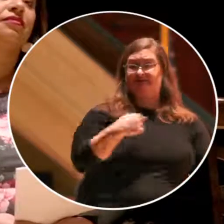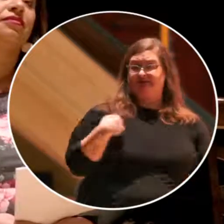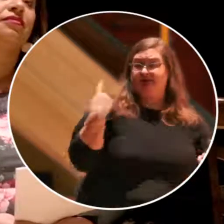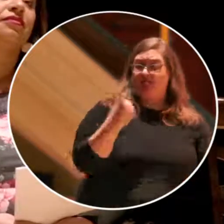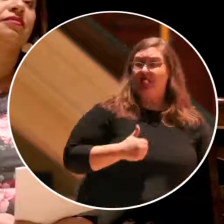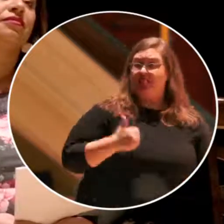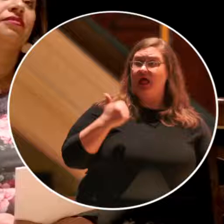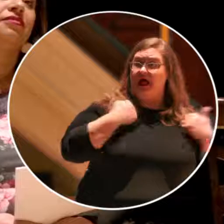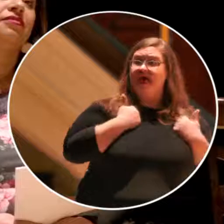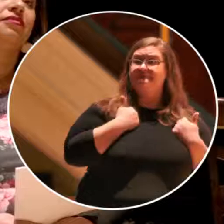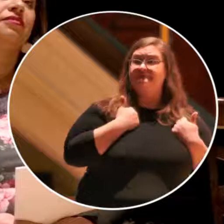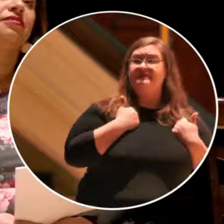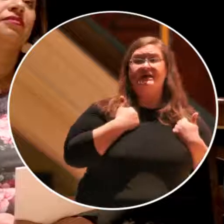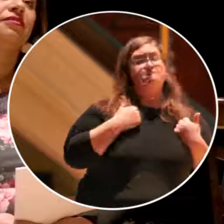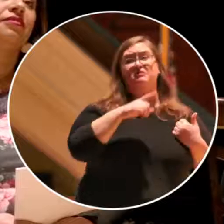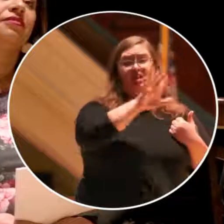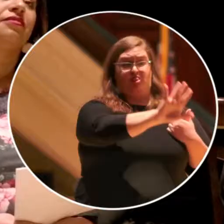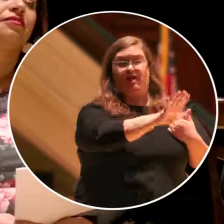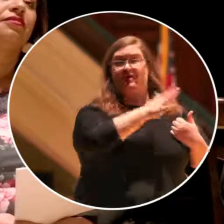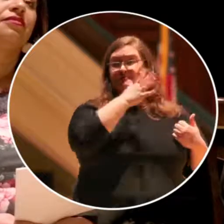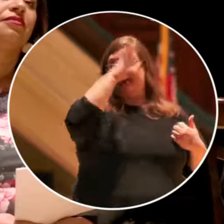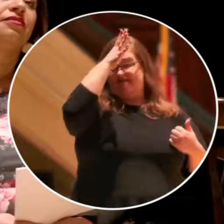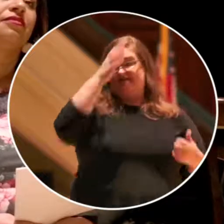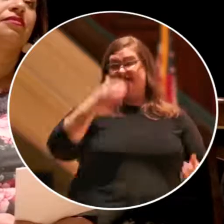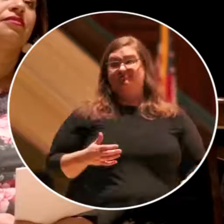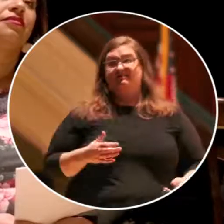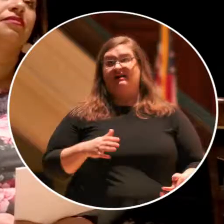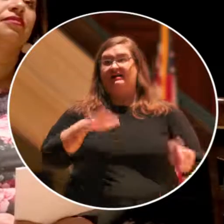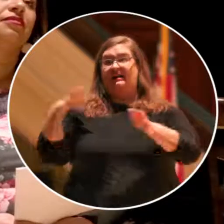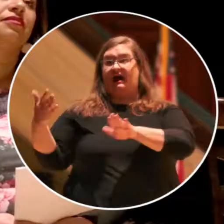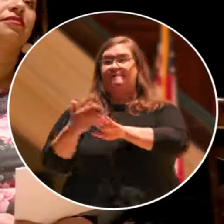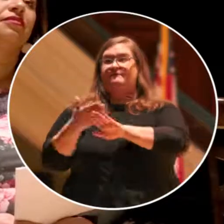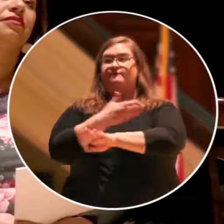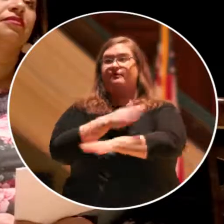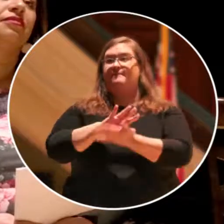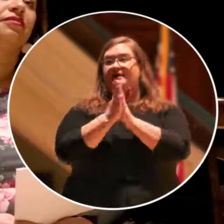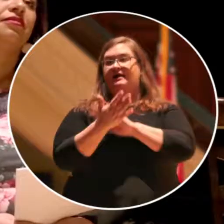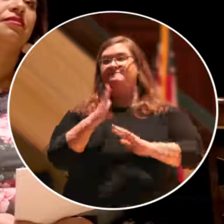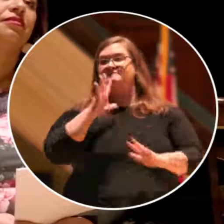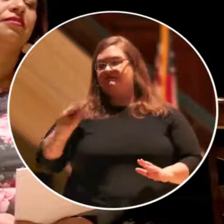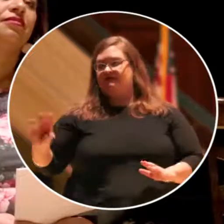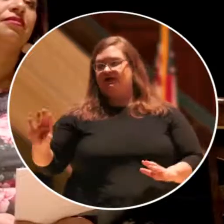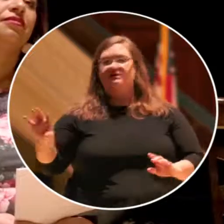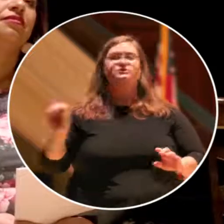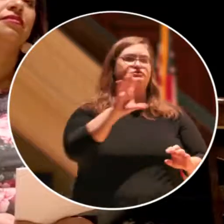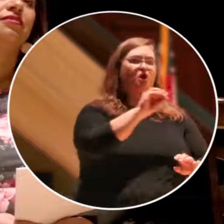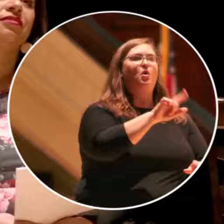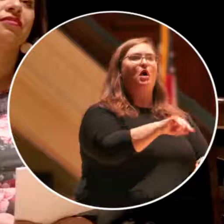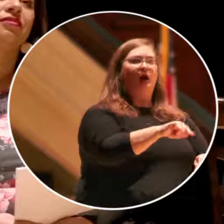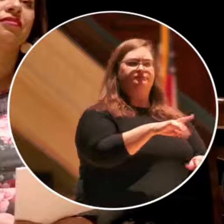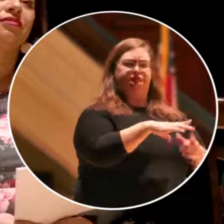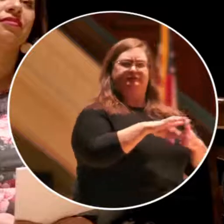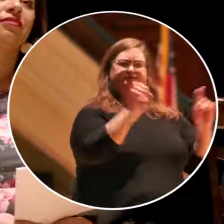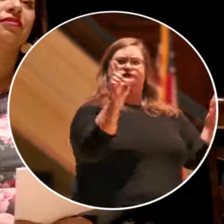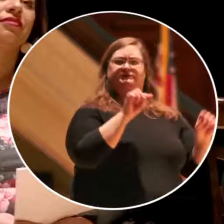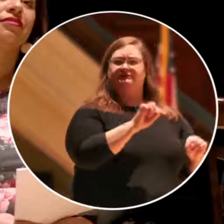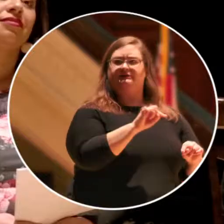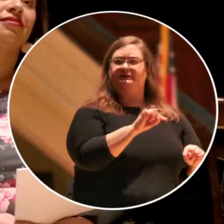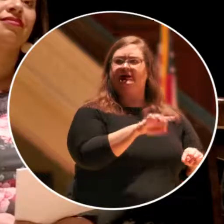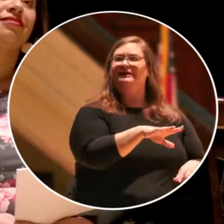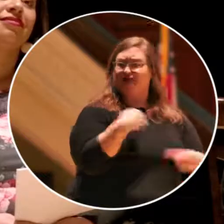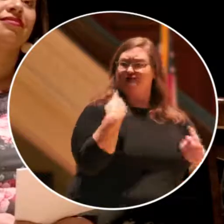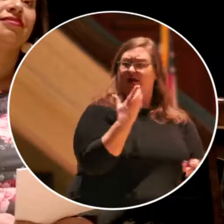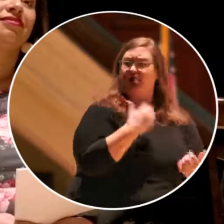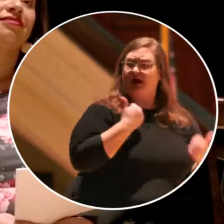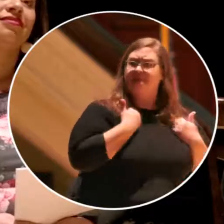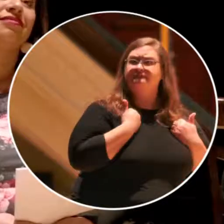through the stages of 1, admiring them as superheroes, 2, realizing and resenting them